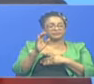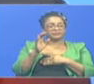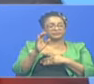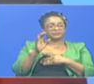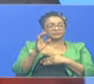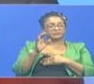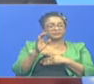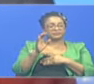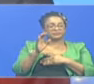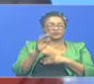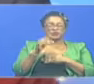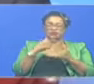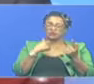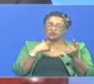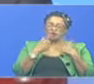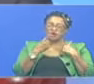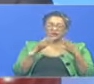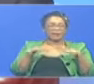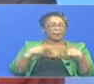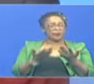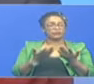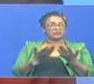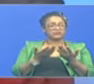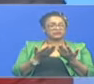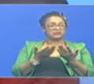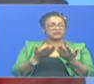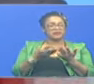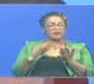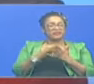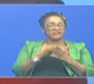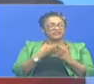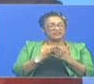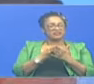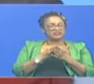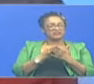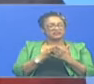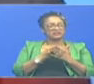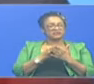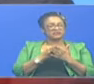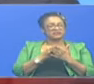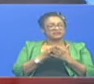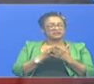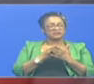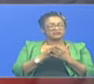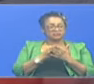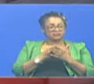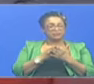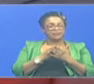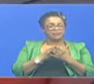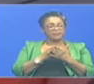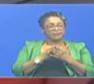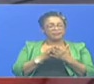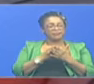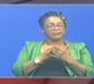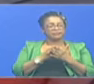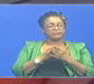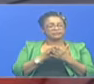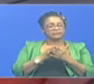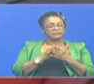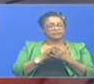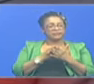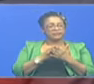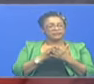you talked about a fee of ile swala niliuliza kwa Kiswahili. Ilikuwa ikiuliza